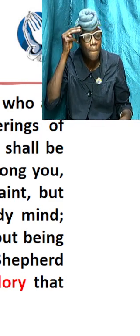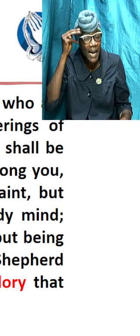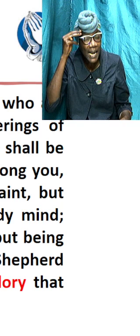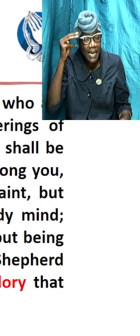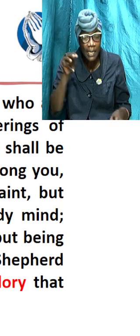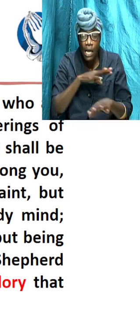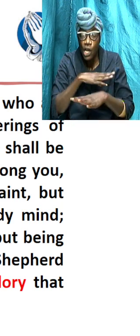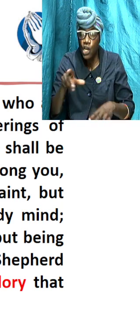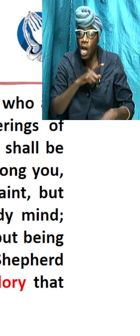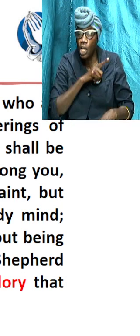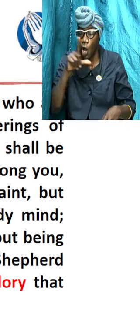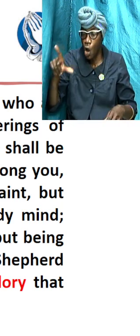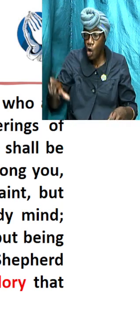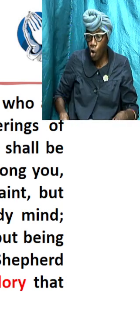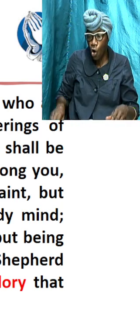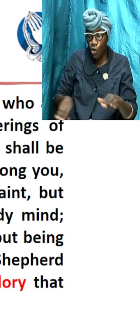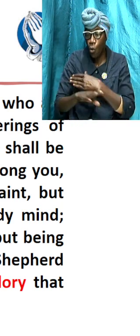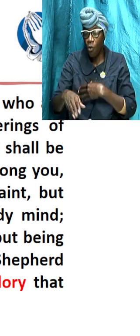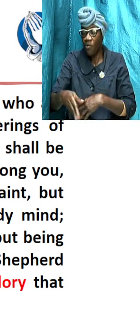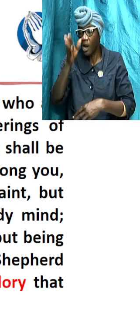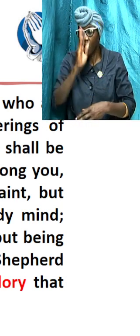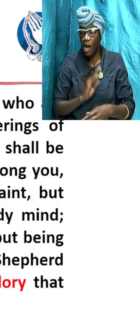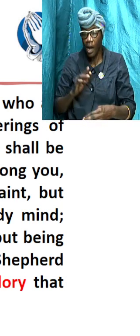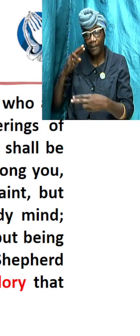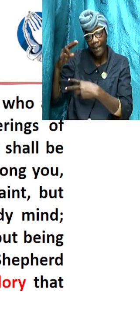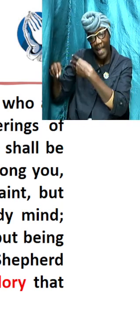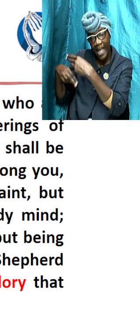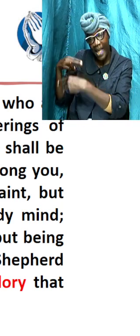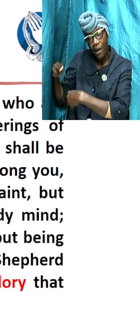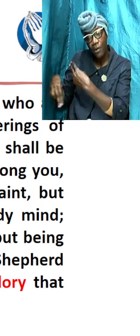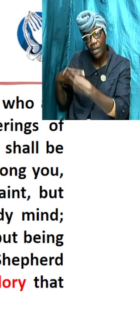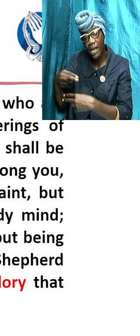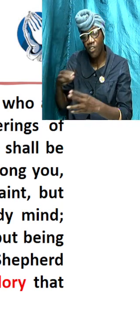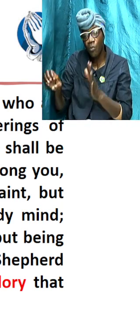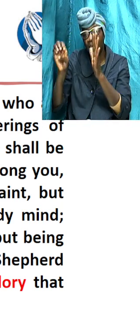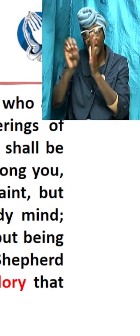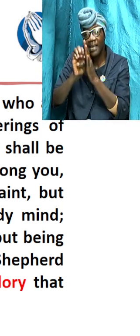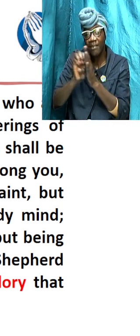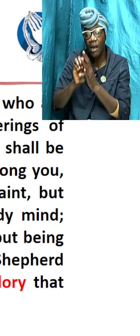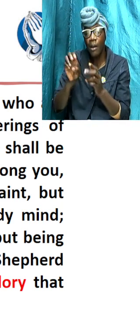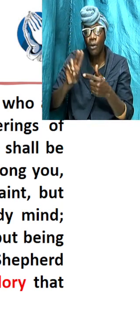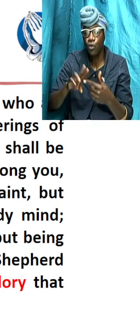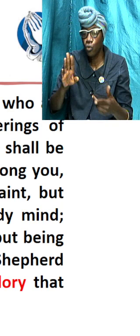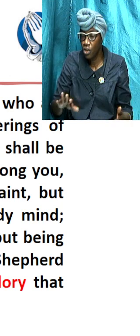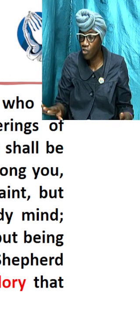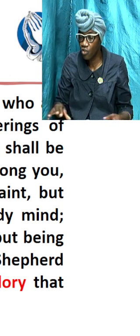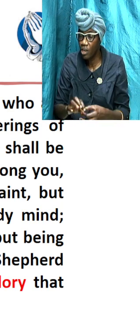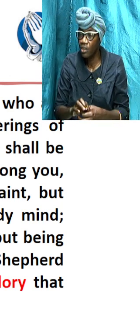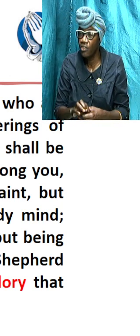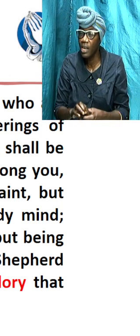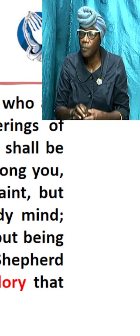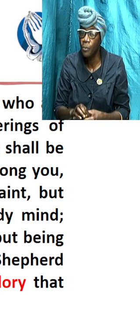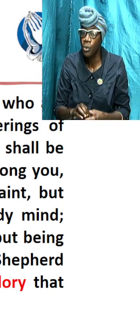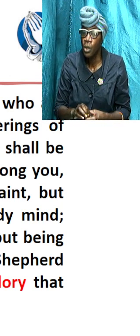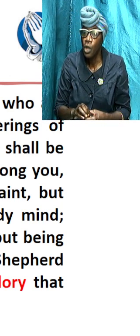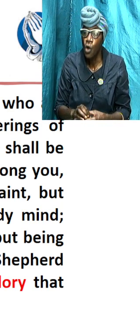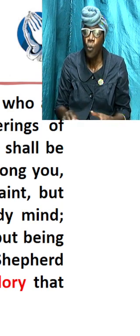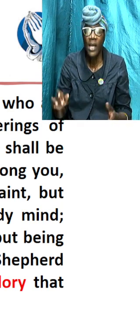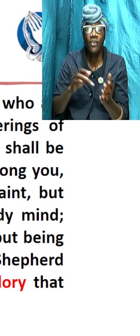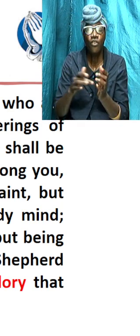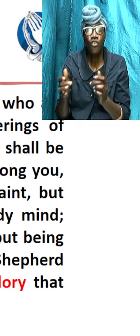heritage. But be an example to the flock. And guess what happened? When the chief shepherd shall